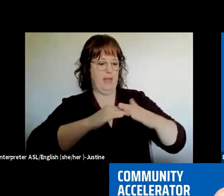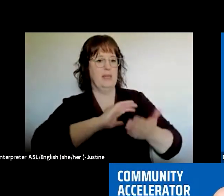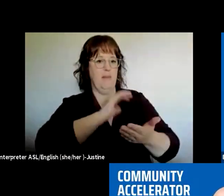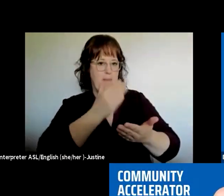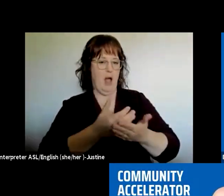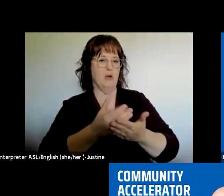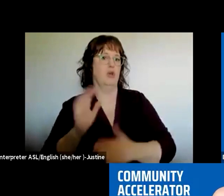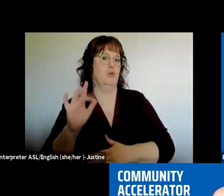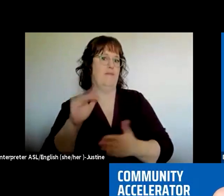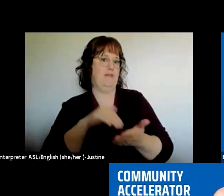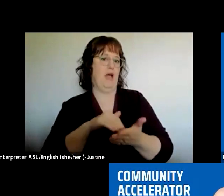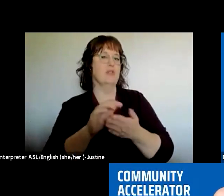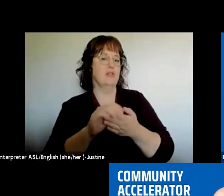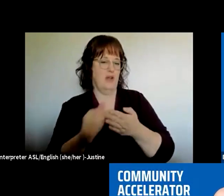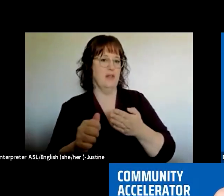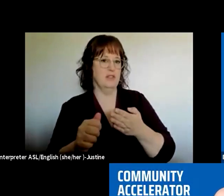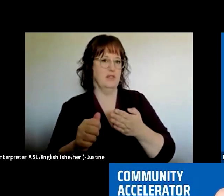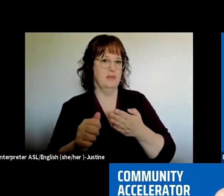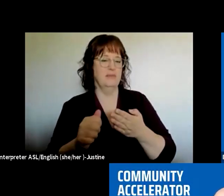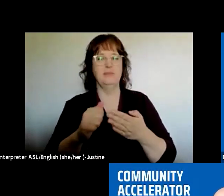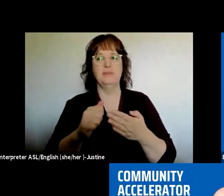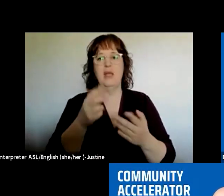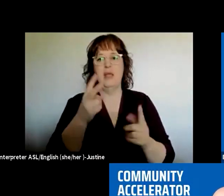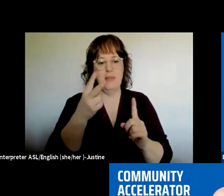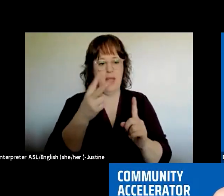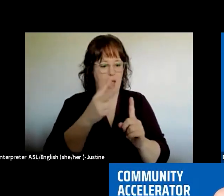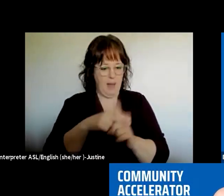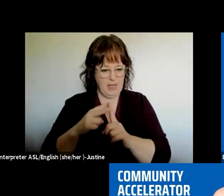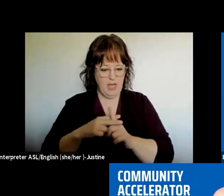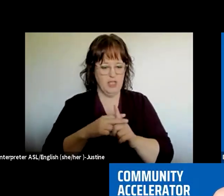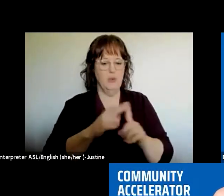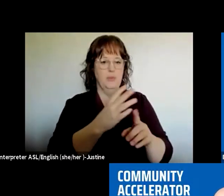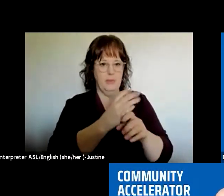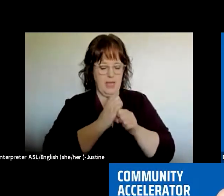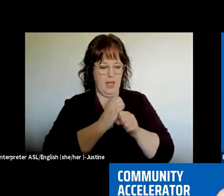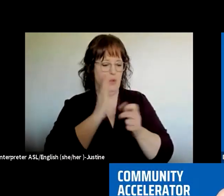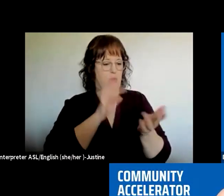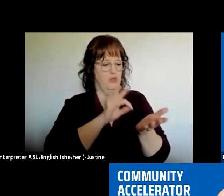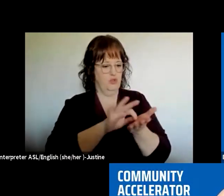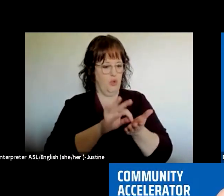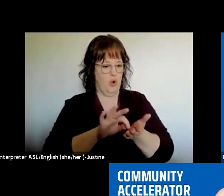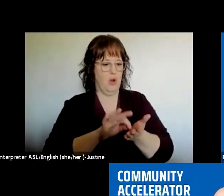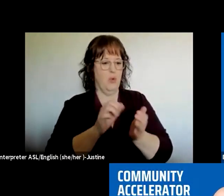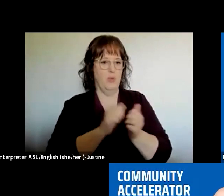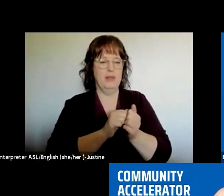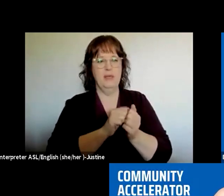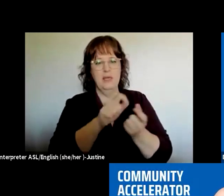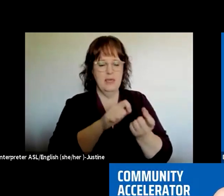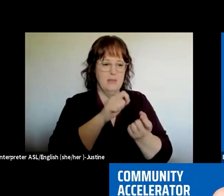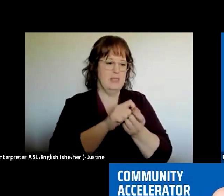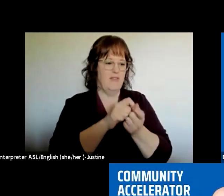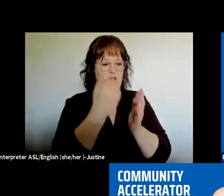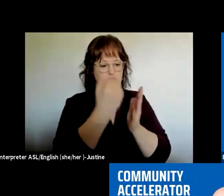$25,000. And applications are scored on a set of criteria that have been determined by our